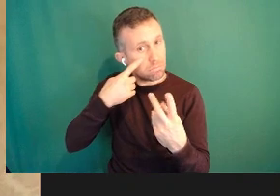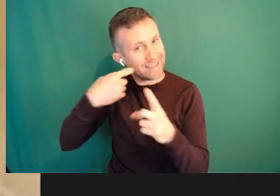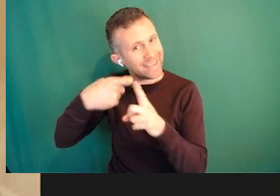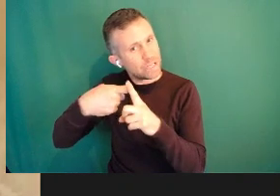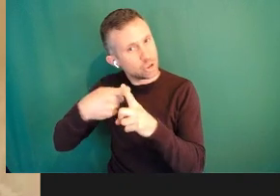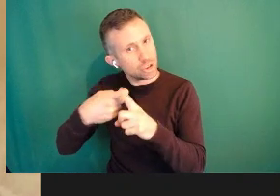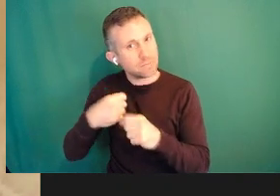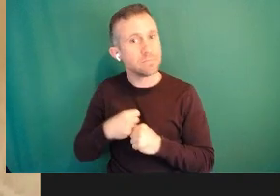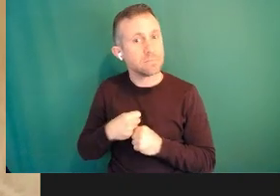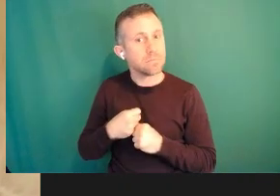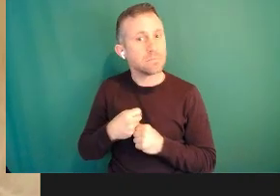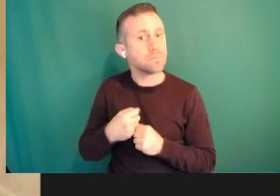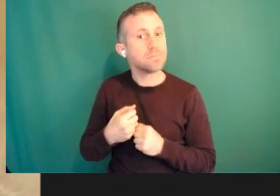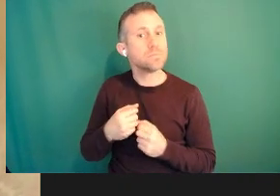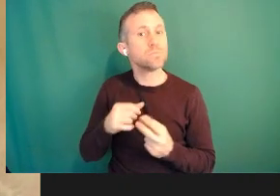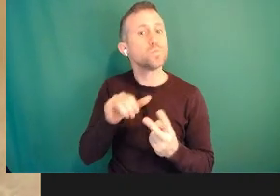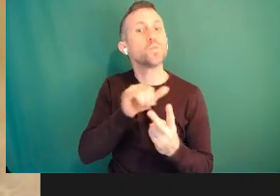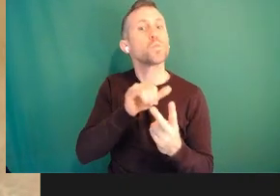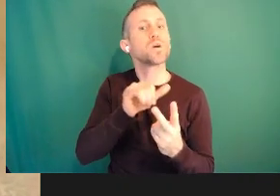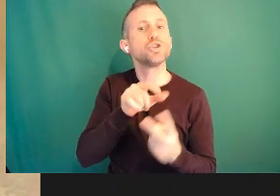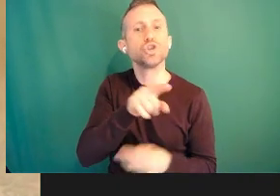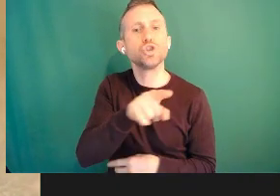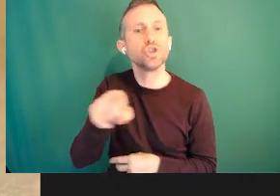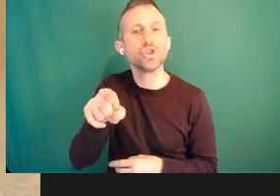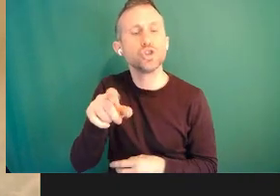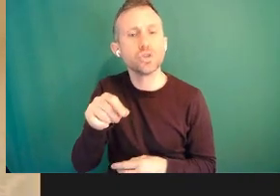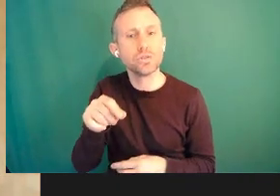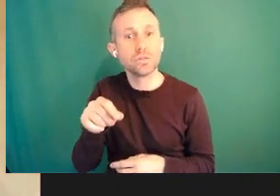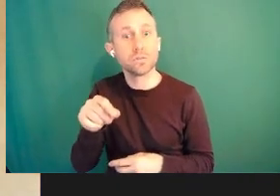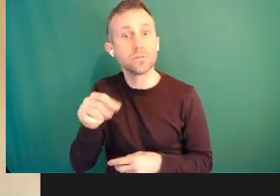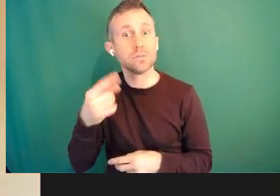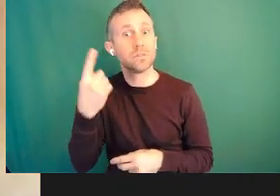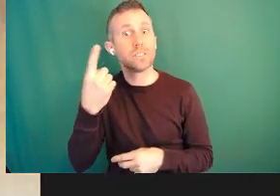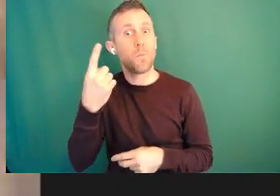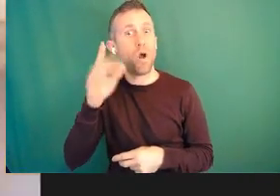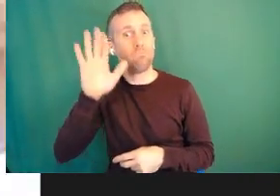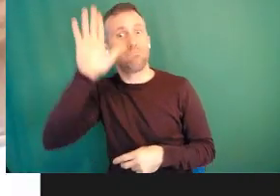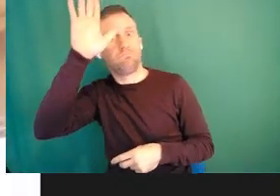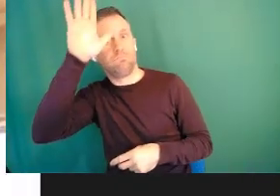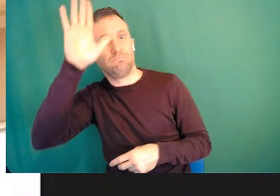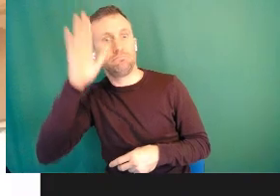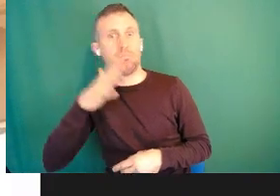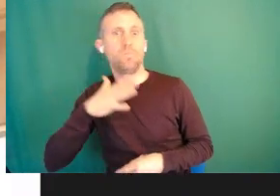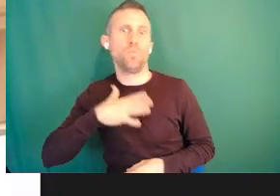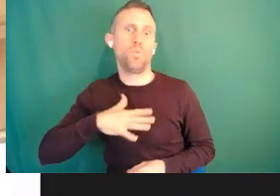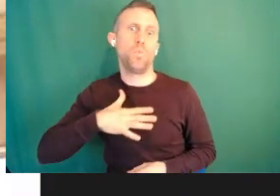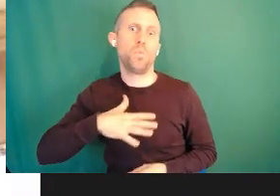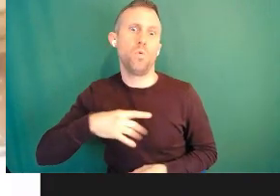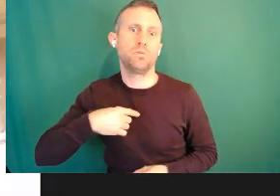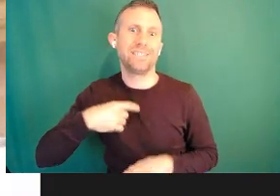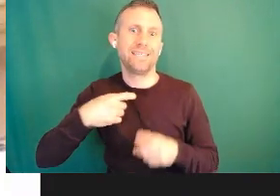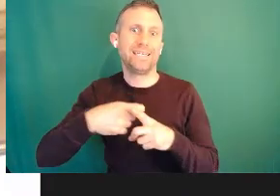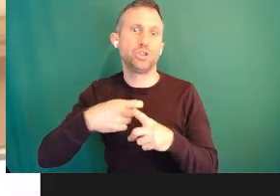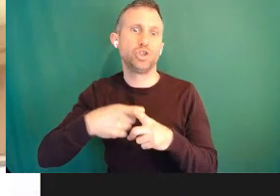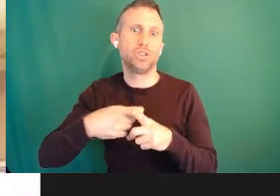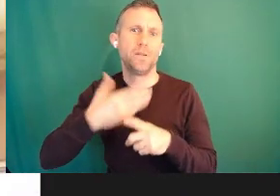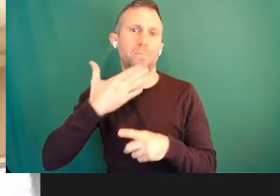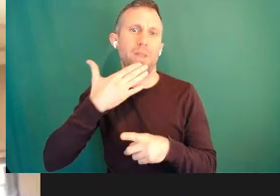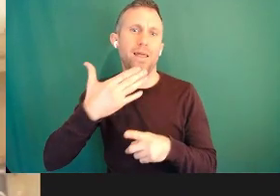Are you still there? I'd love to see the kitchen. Yeah? Okay. Well, we'll do that. We'll go down the Tudor stairs and then we'll go and see the kitchen.